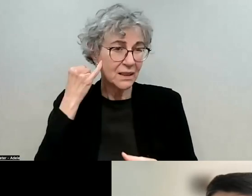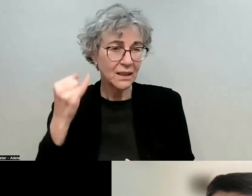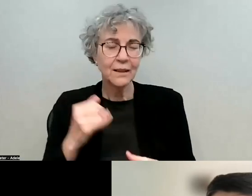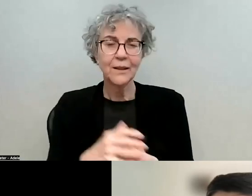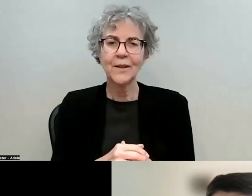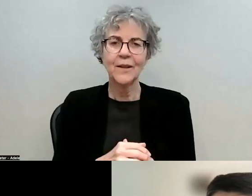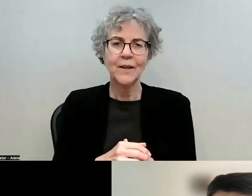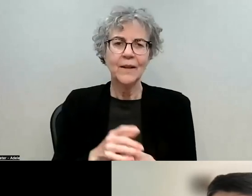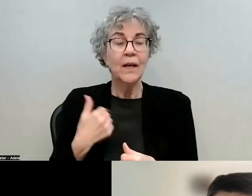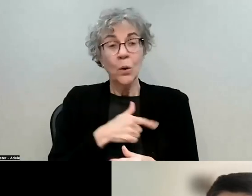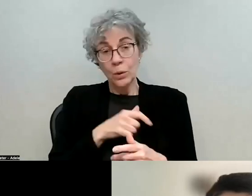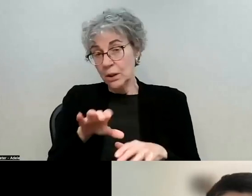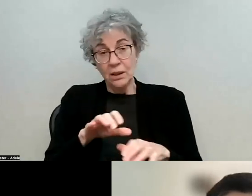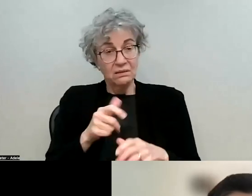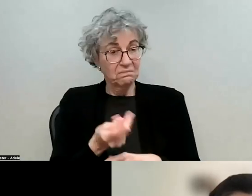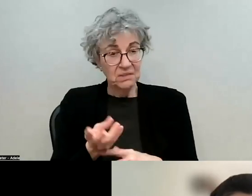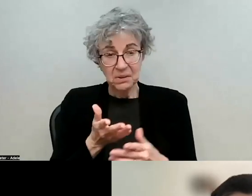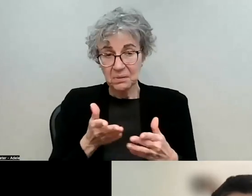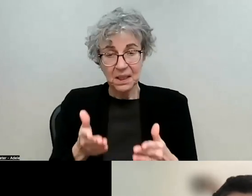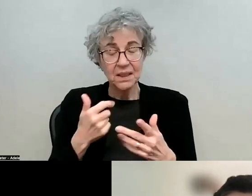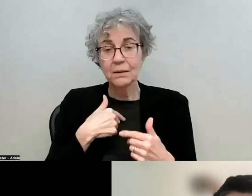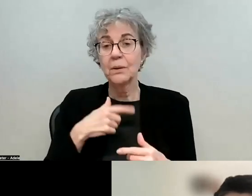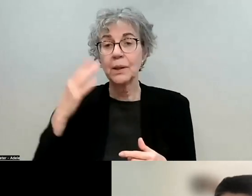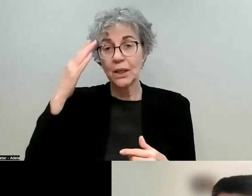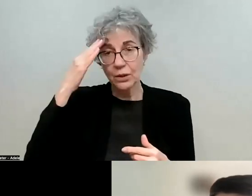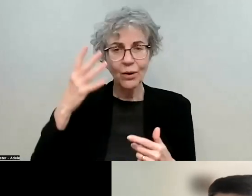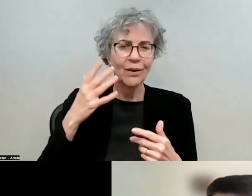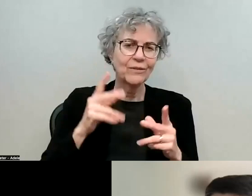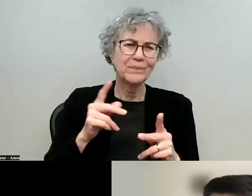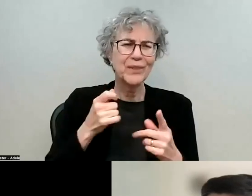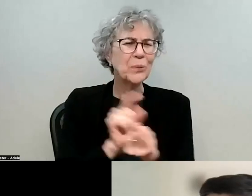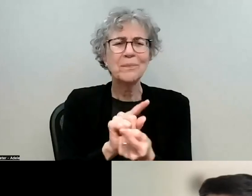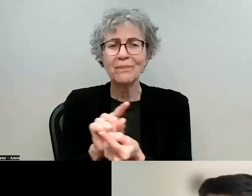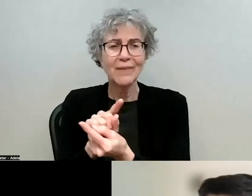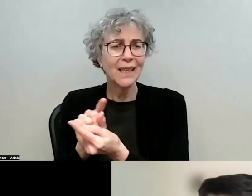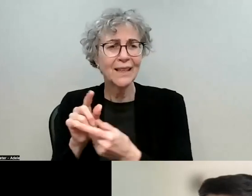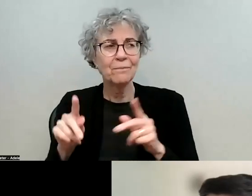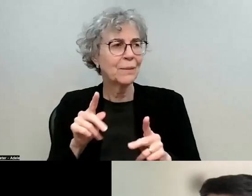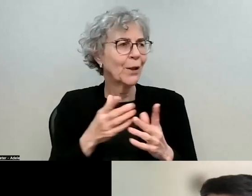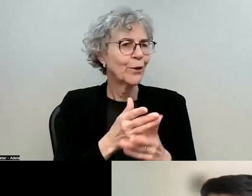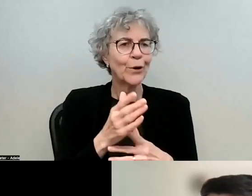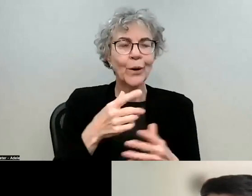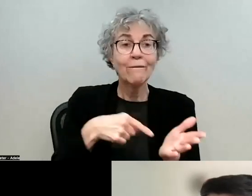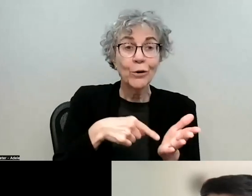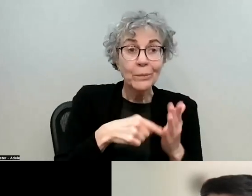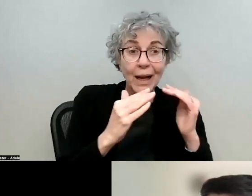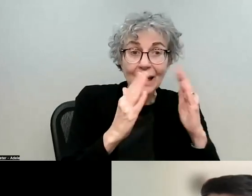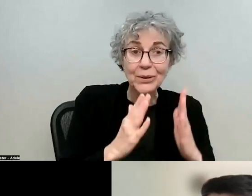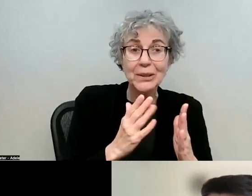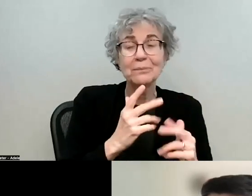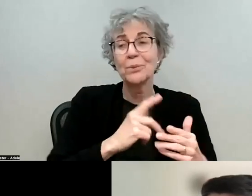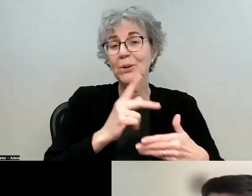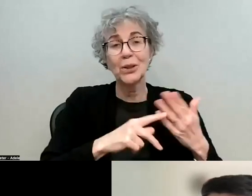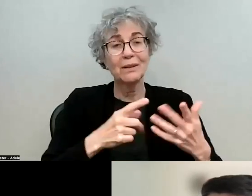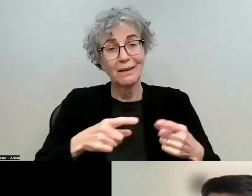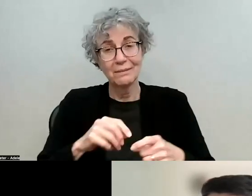We've done it a couple ways where we know of people, or you meet people through affordable housing projects that might be happening in your city, and